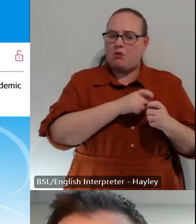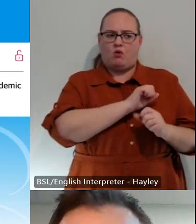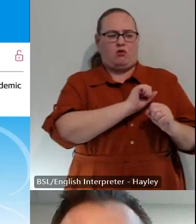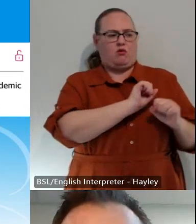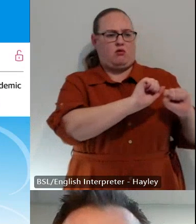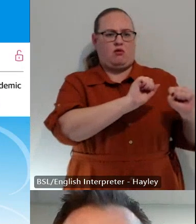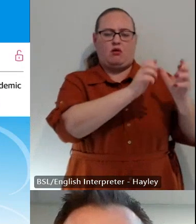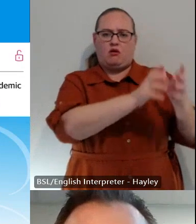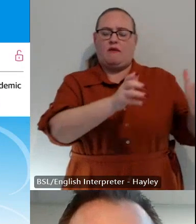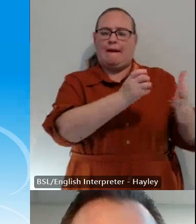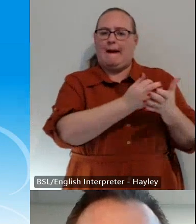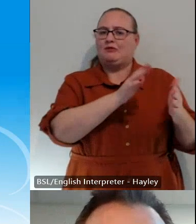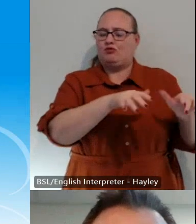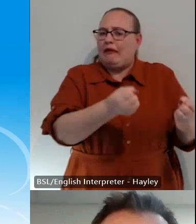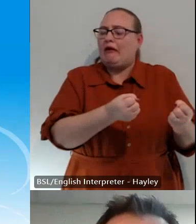acute phase of the pandemic.